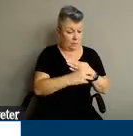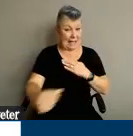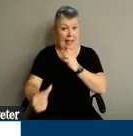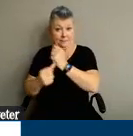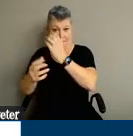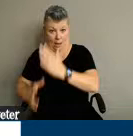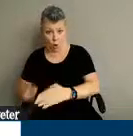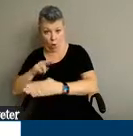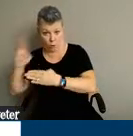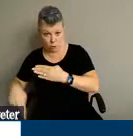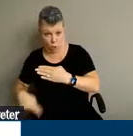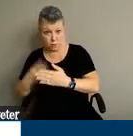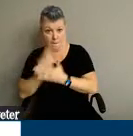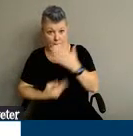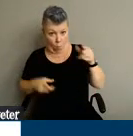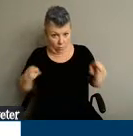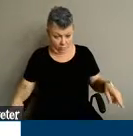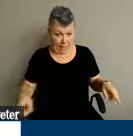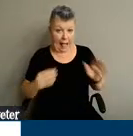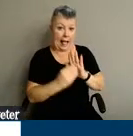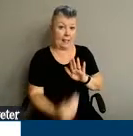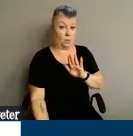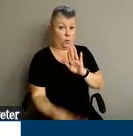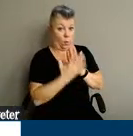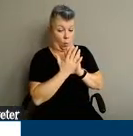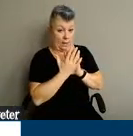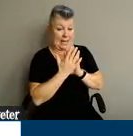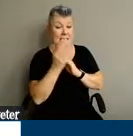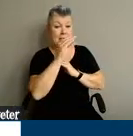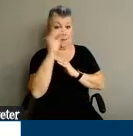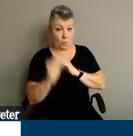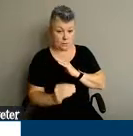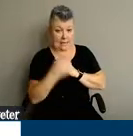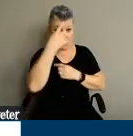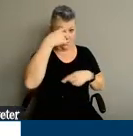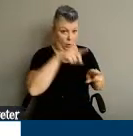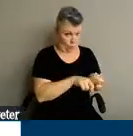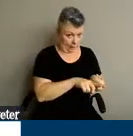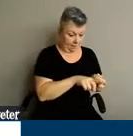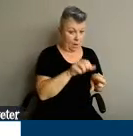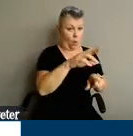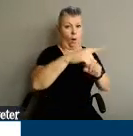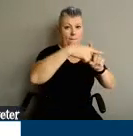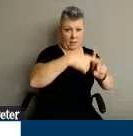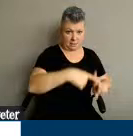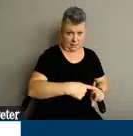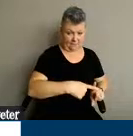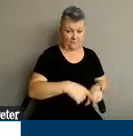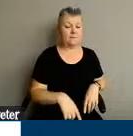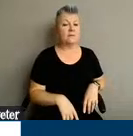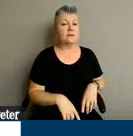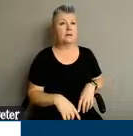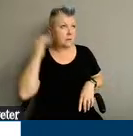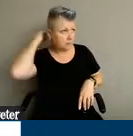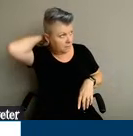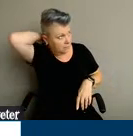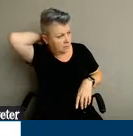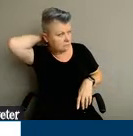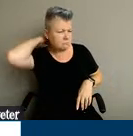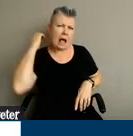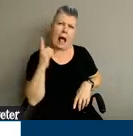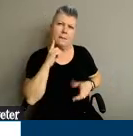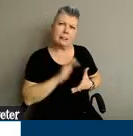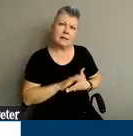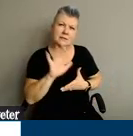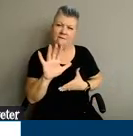results, and what is reported is the percentage of agreement or positivity on, I believe it's a